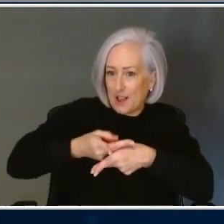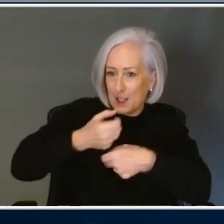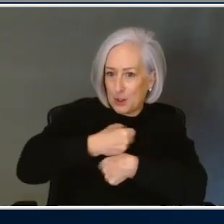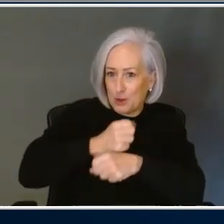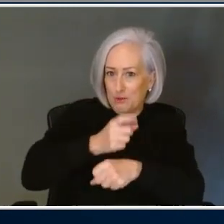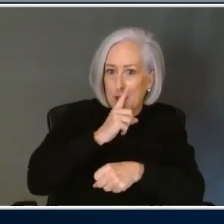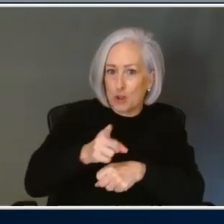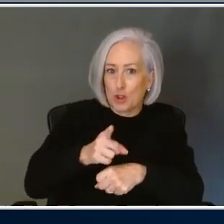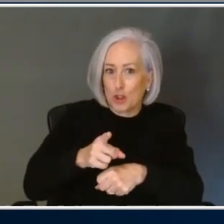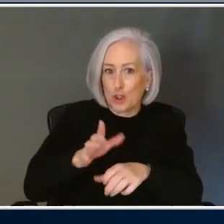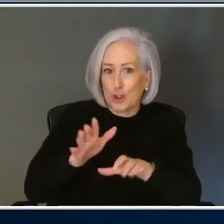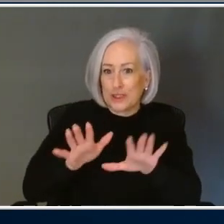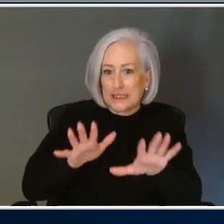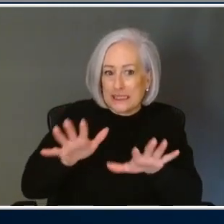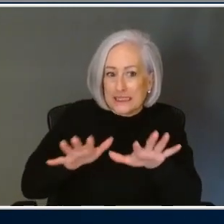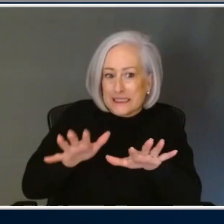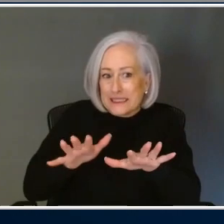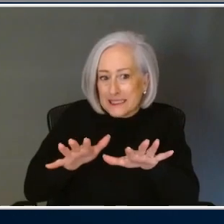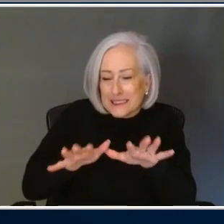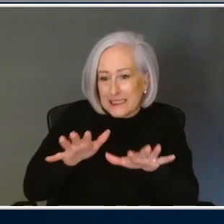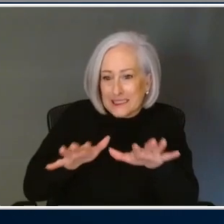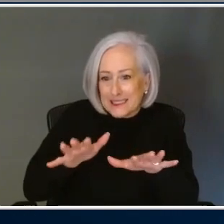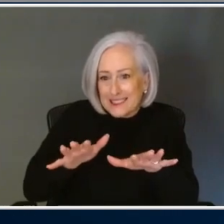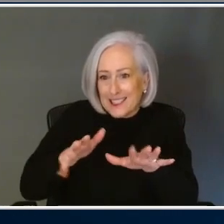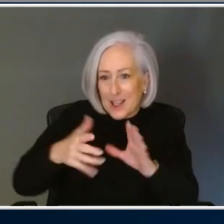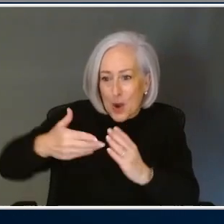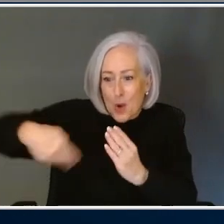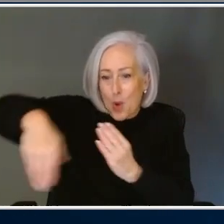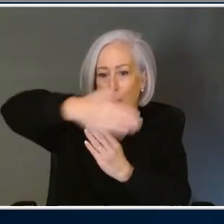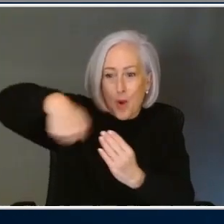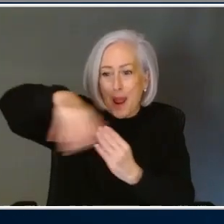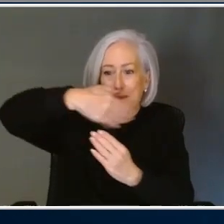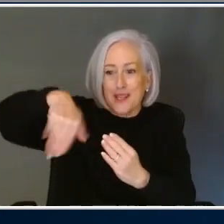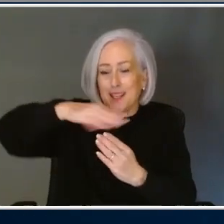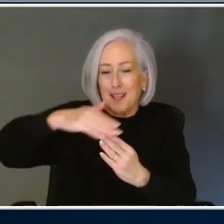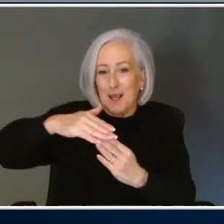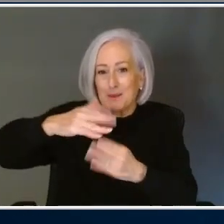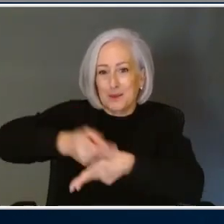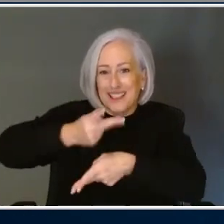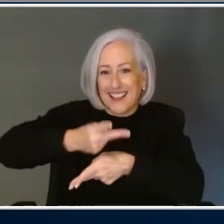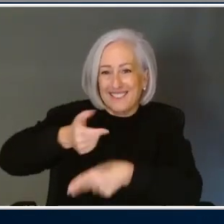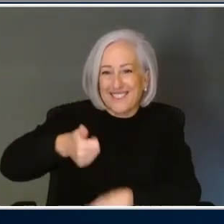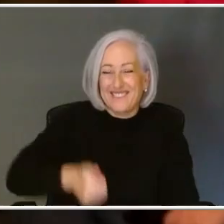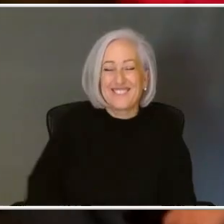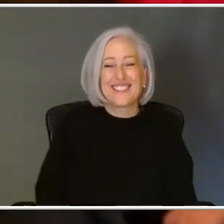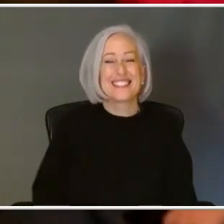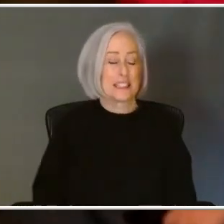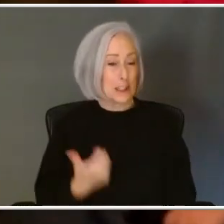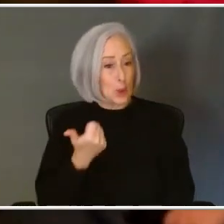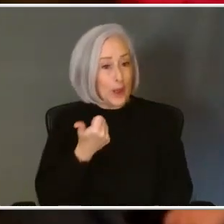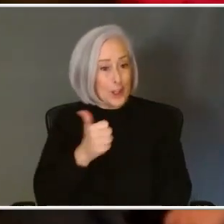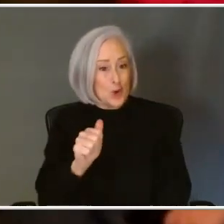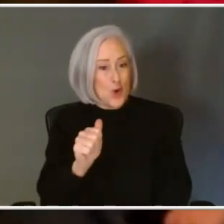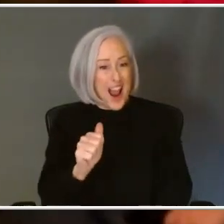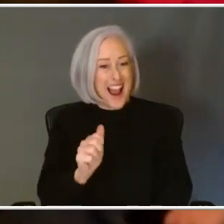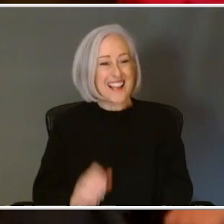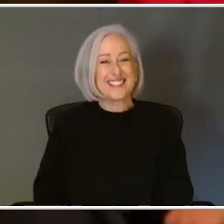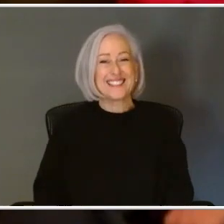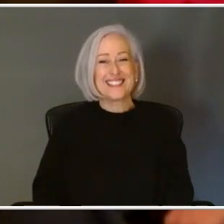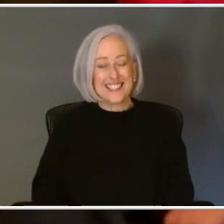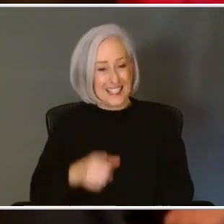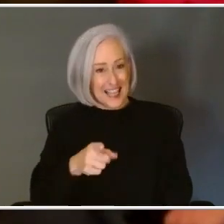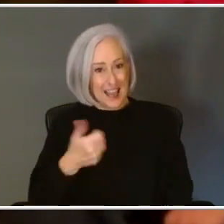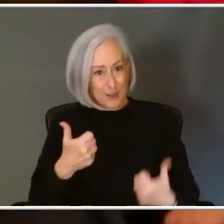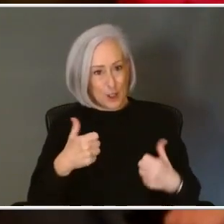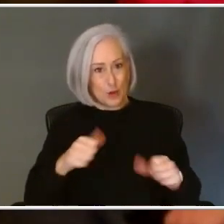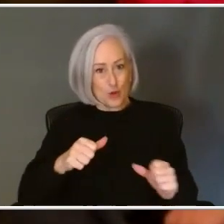like, wrapping him in bubble wrap? What were you doing? Yeah, we tried to. I don't know if you've ever tried to